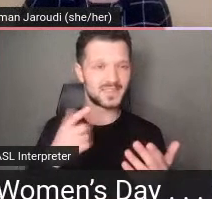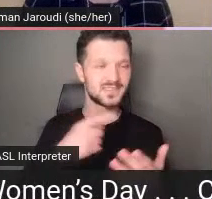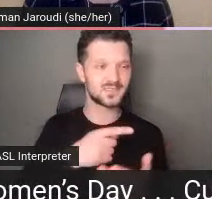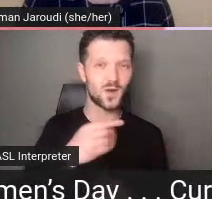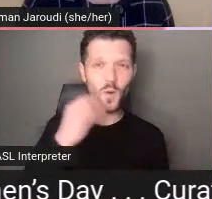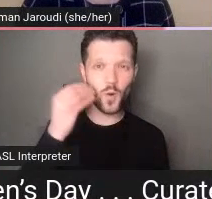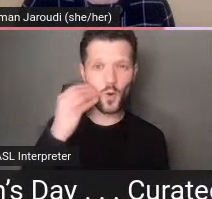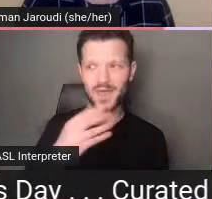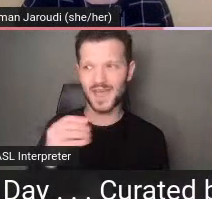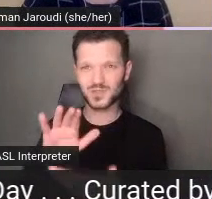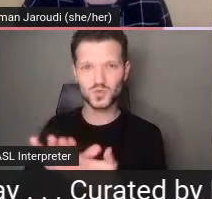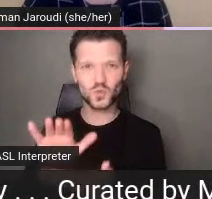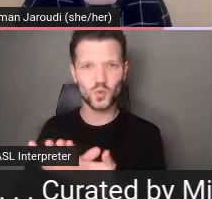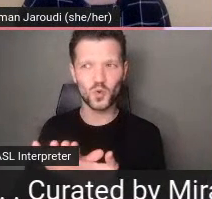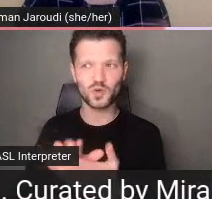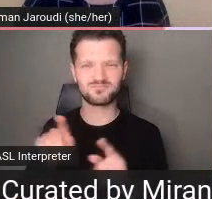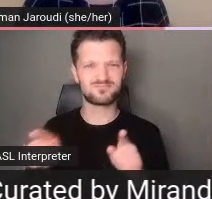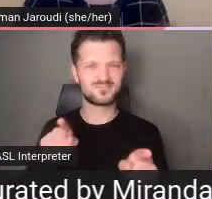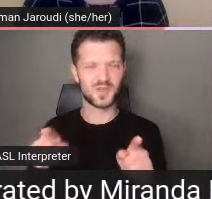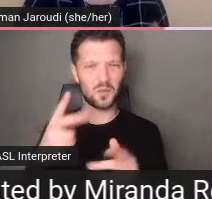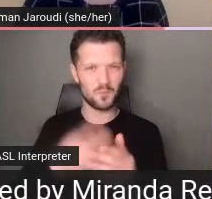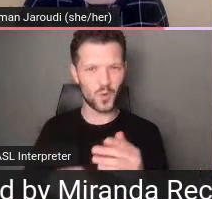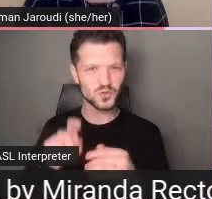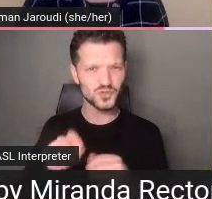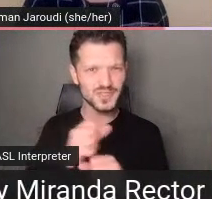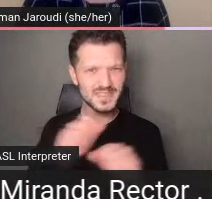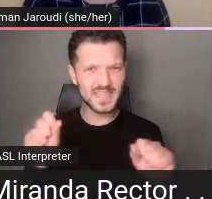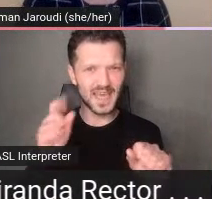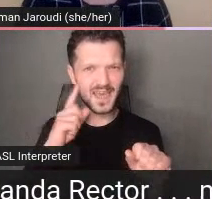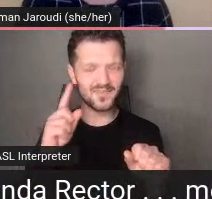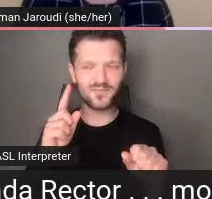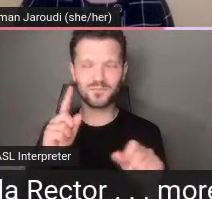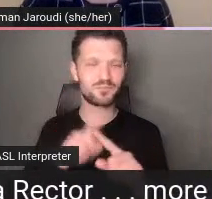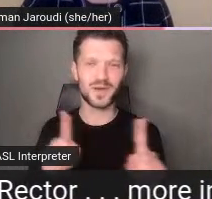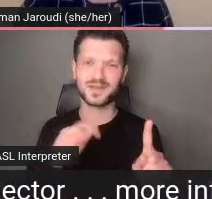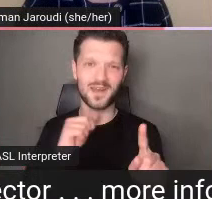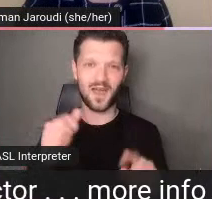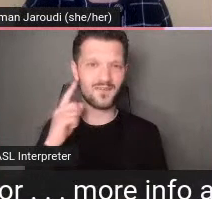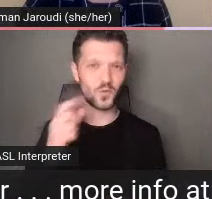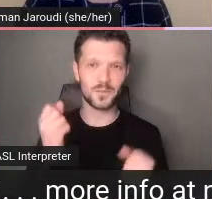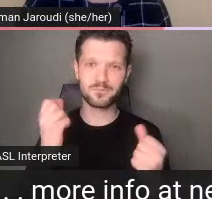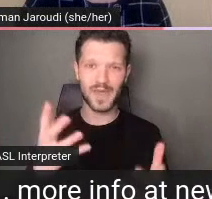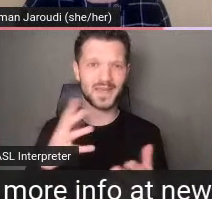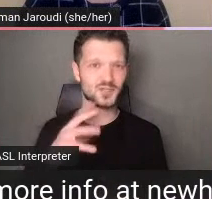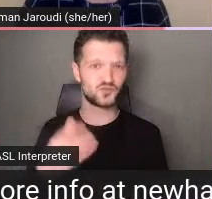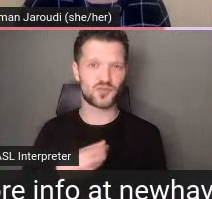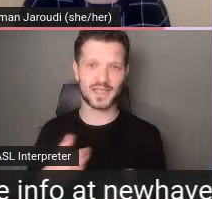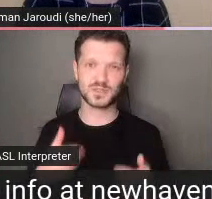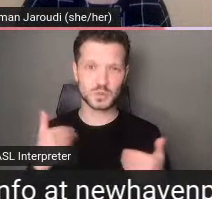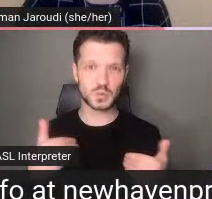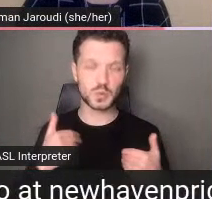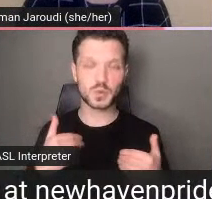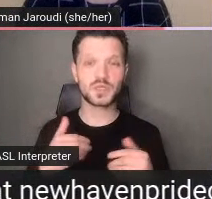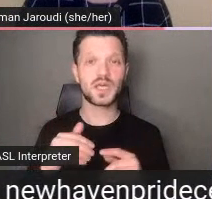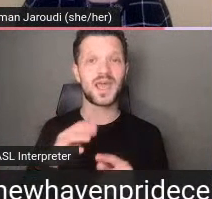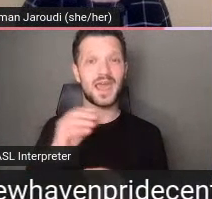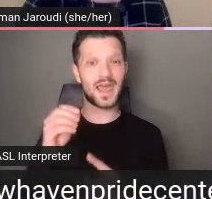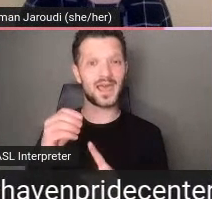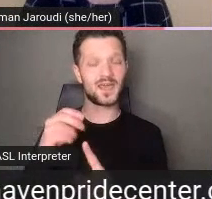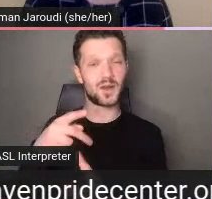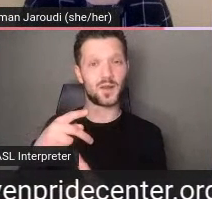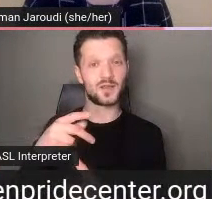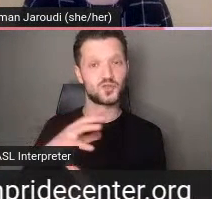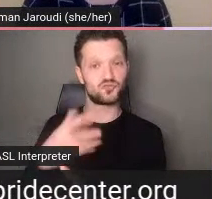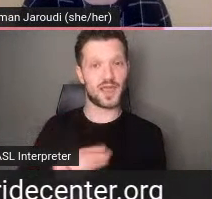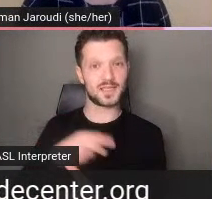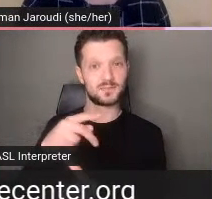to be safe for young people, but unfortunately aren't for many trans youth. Studies have shown that trans youth of color are often